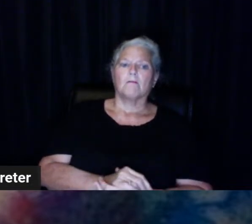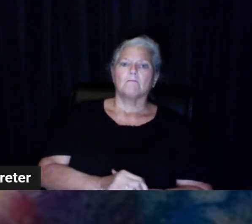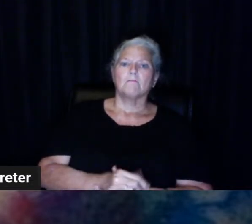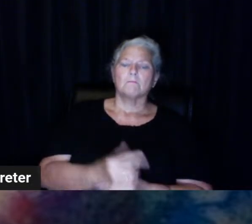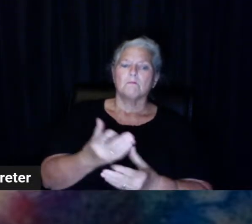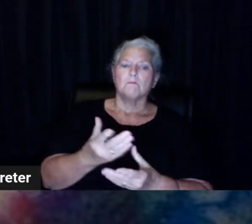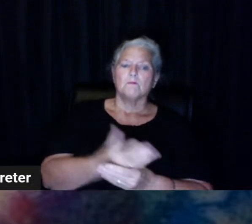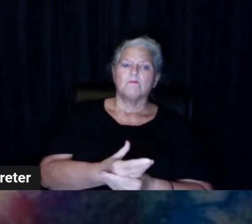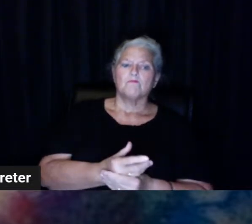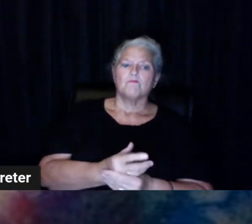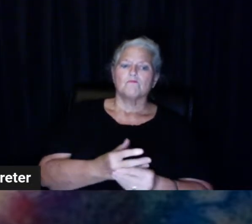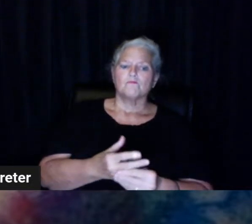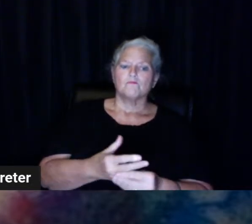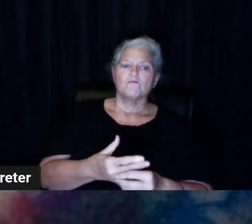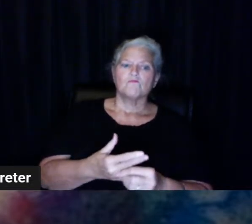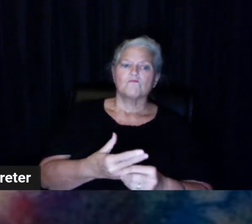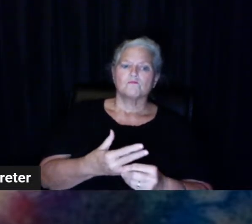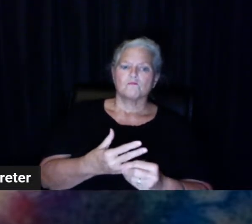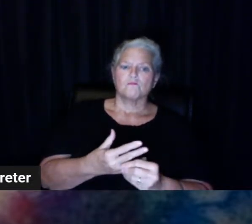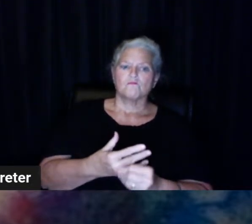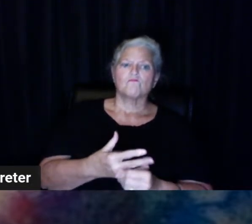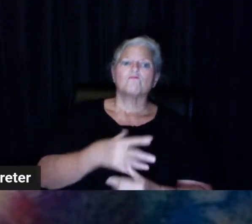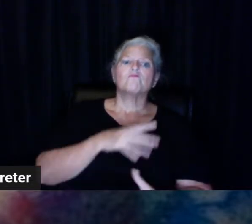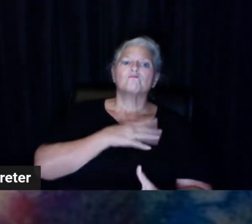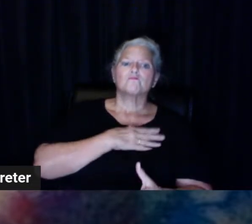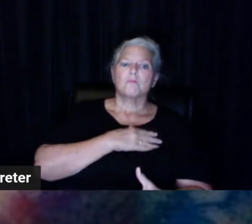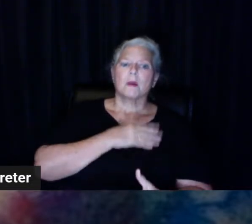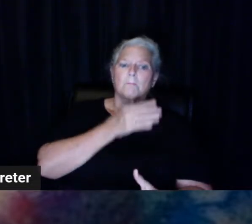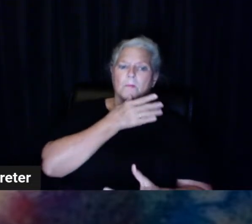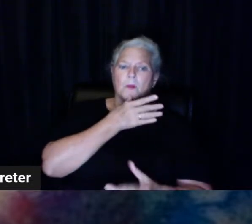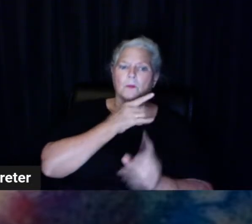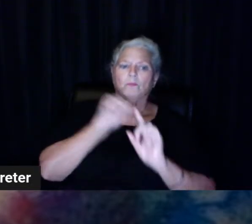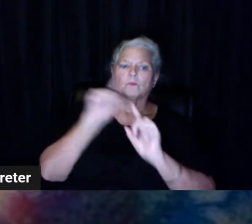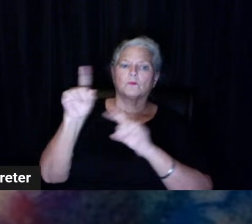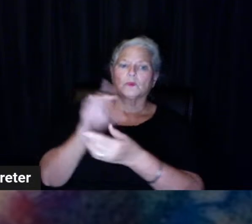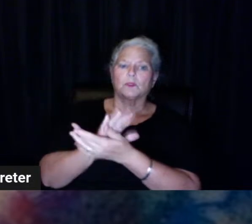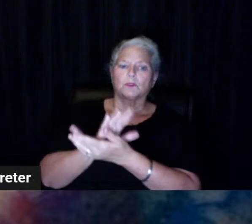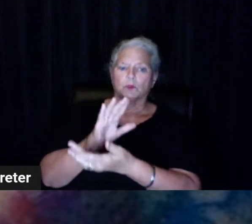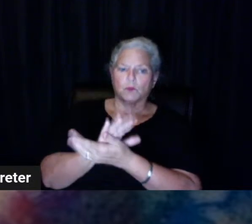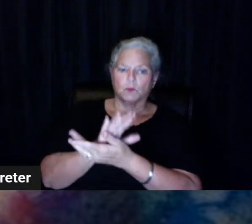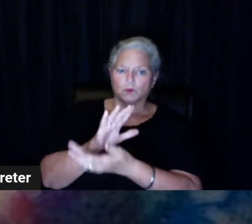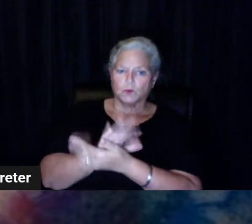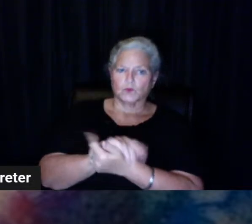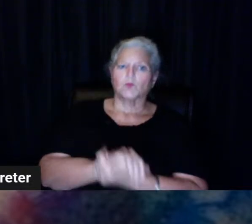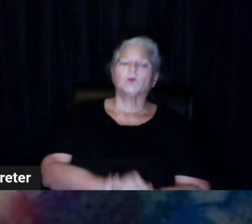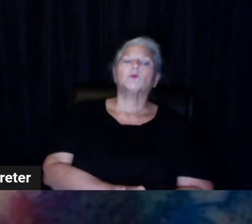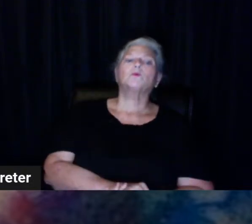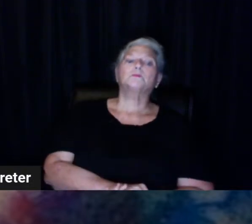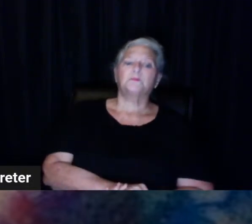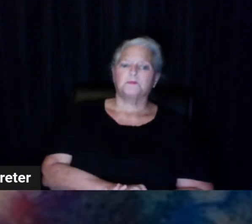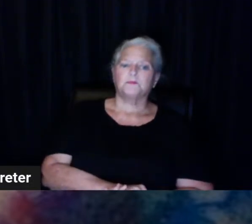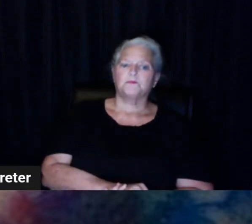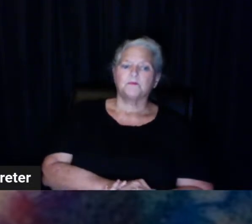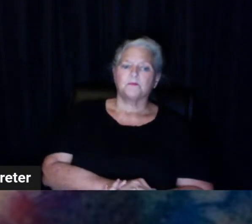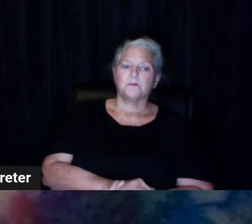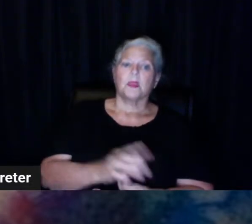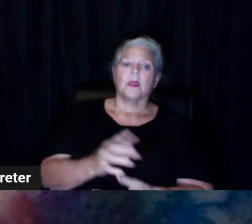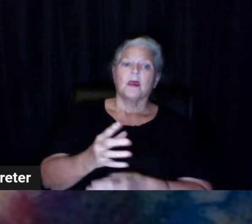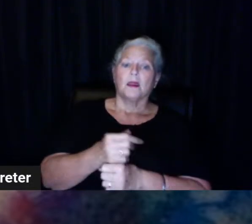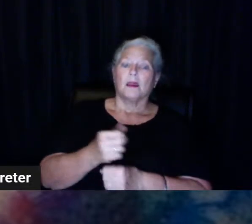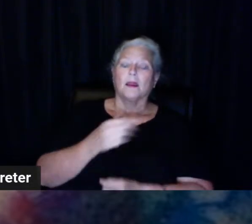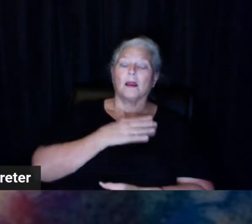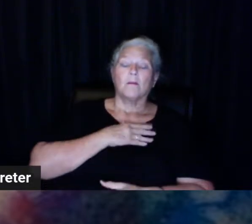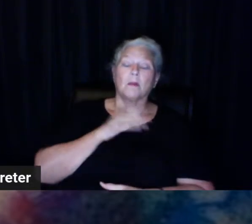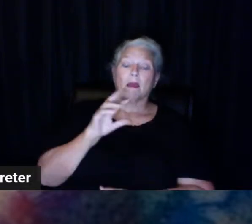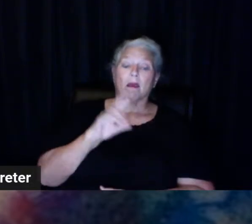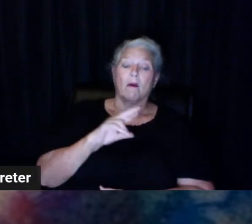in her 60s. She's a university graduate. Aw. Till I was 40, got my RN. You're never too old. Well, I wanted to